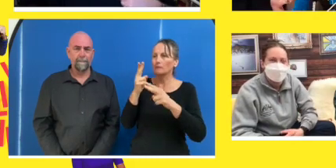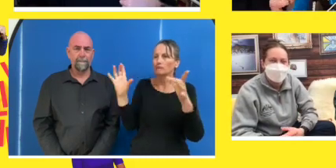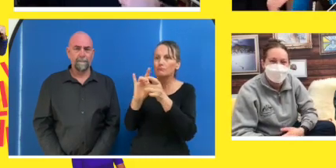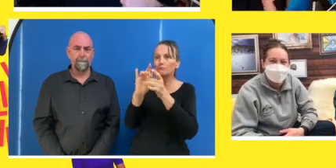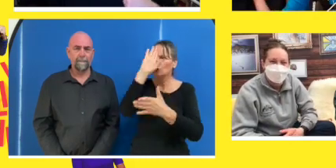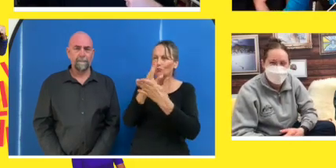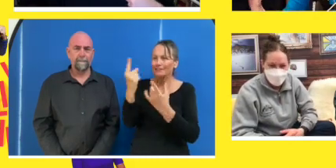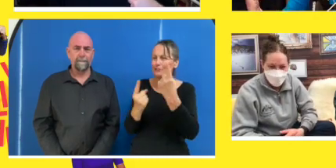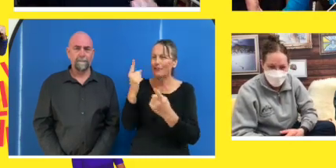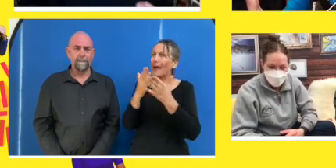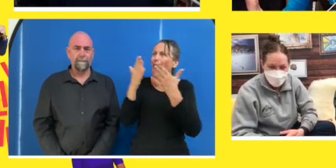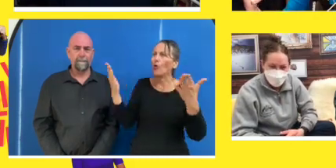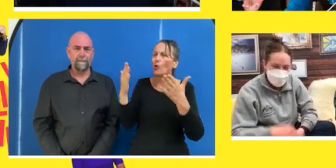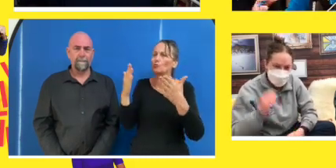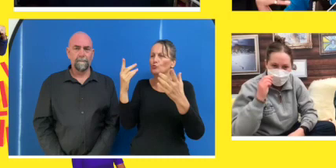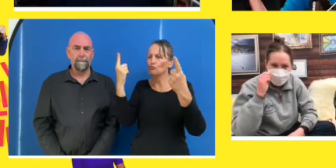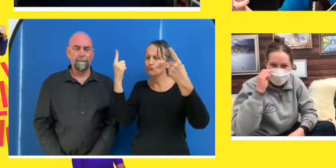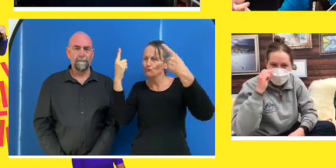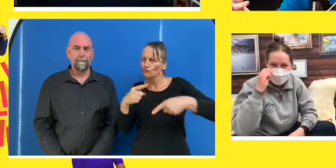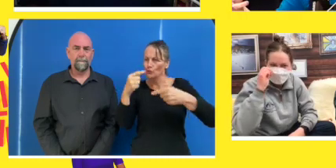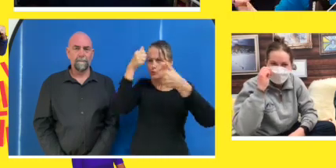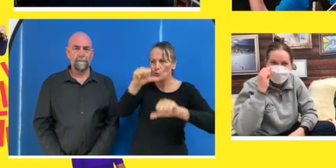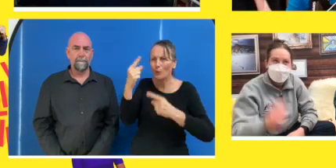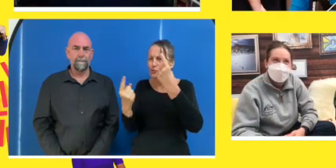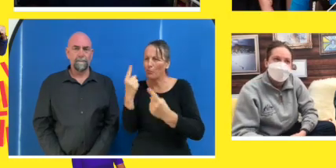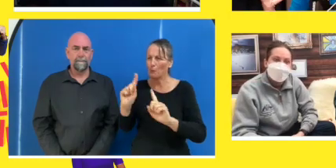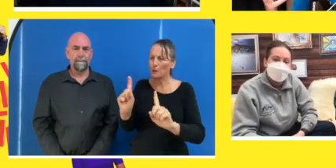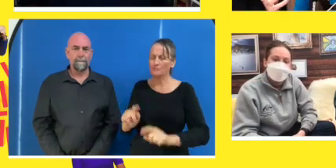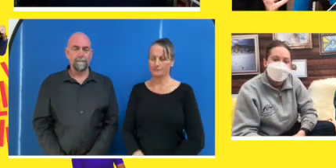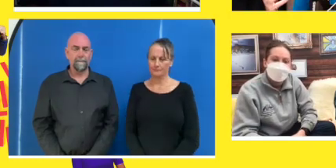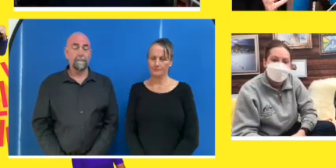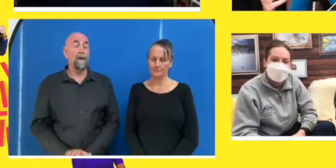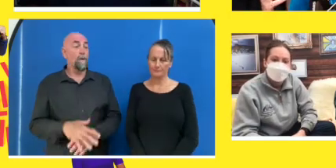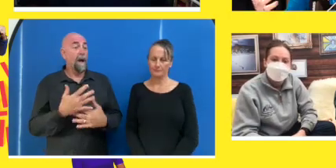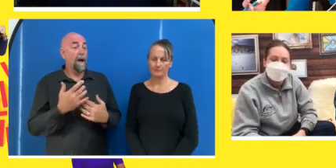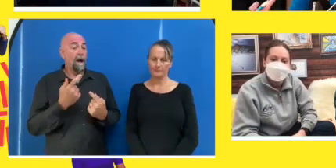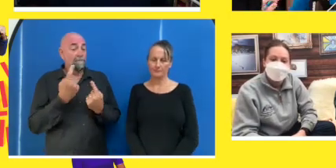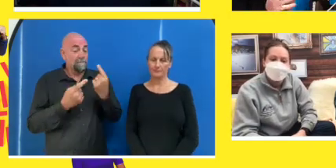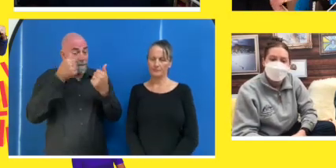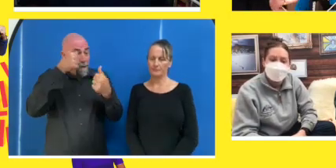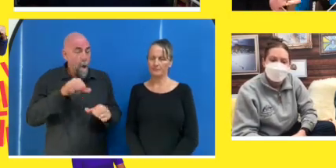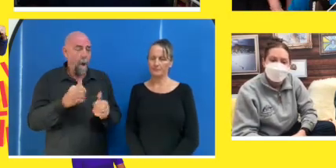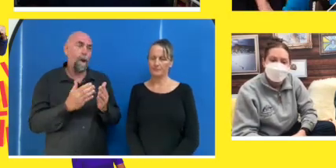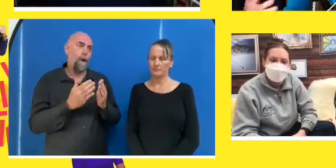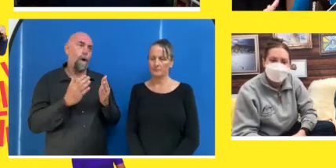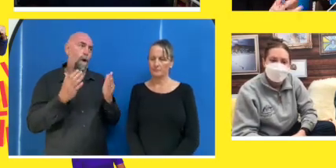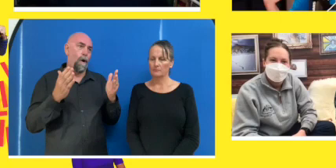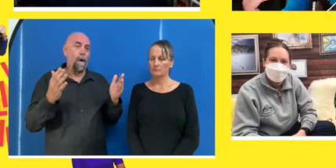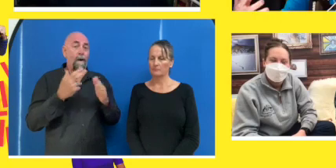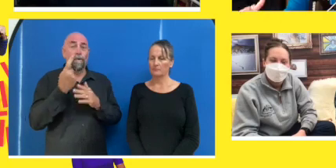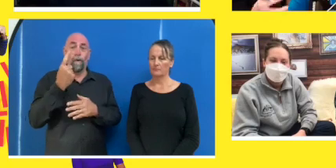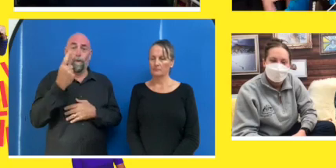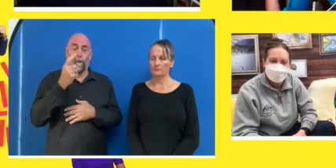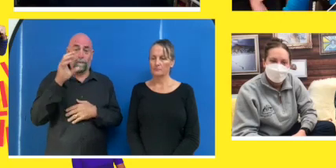And what do you mean? How hard was it to build that trust, guys? Like when this partnership was formed, was that an immediate kind of thing, or how long does